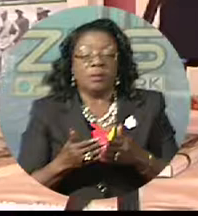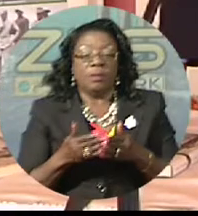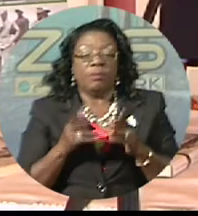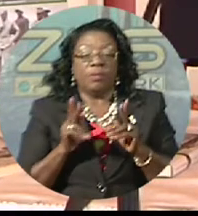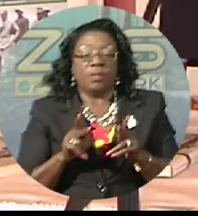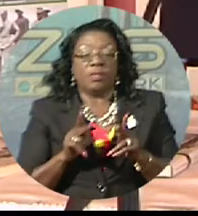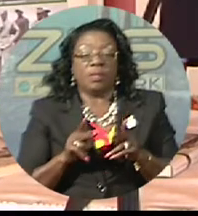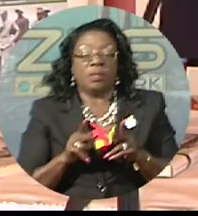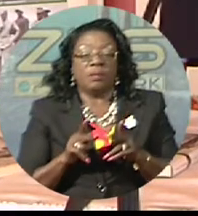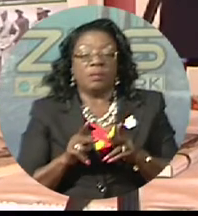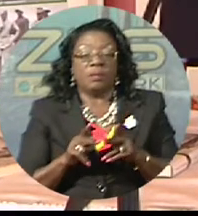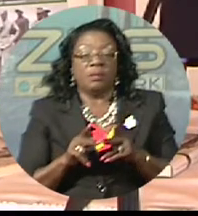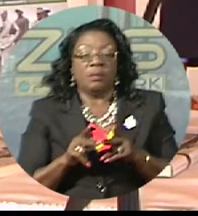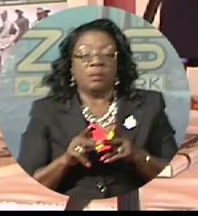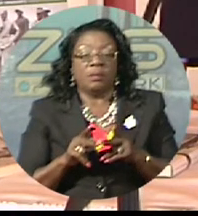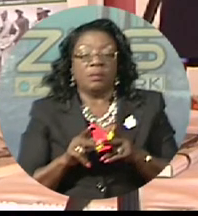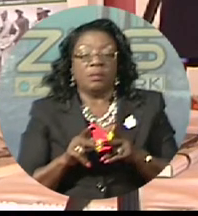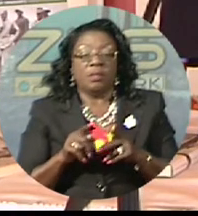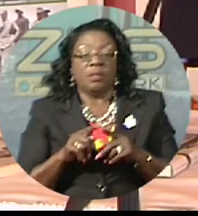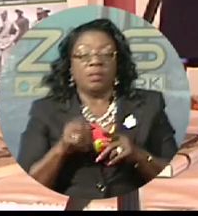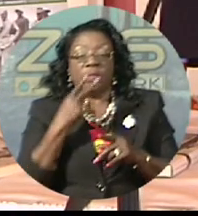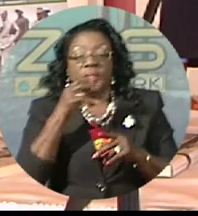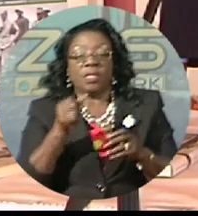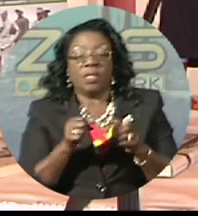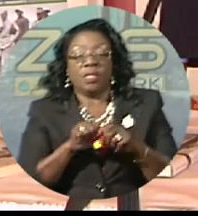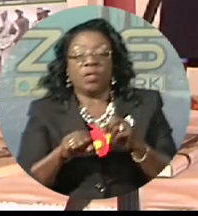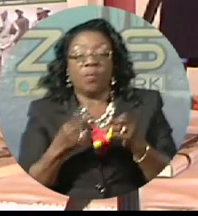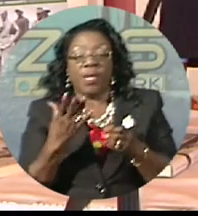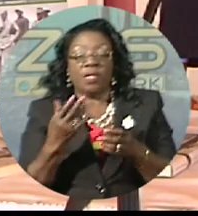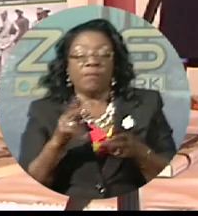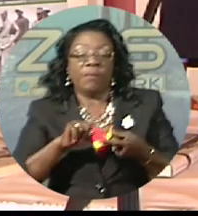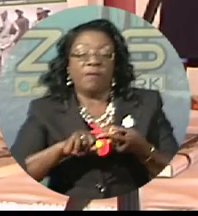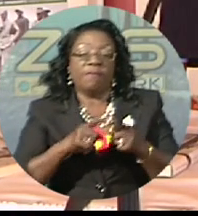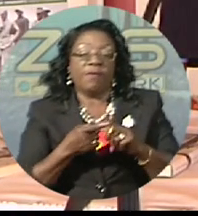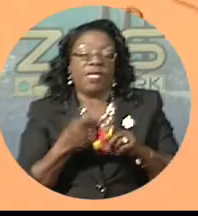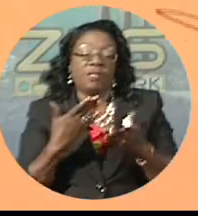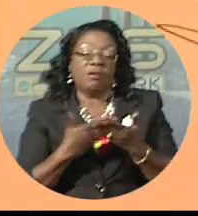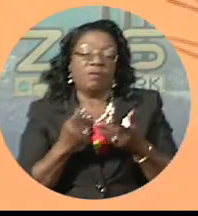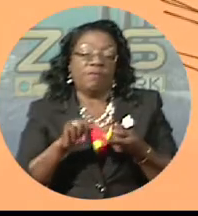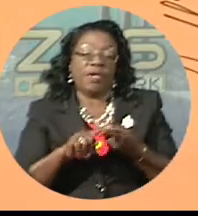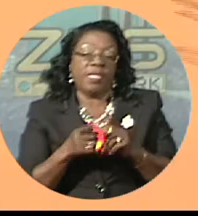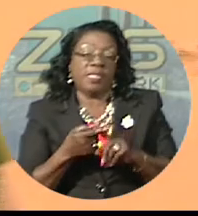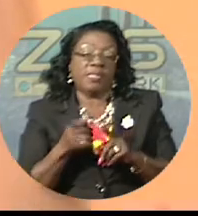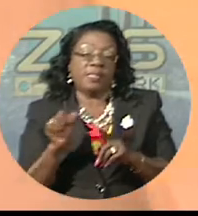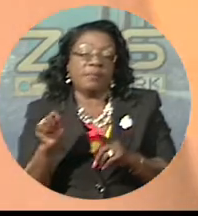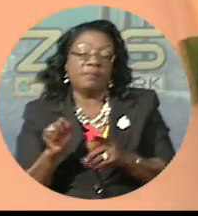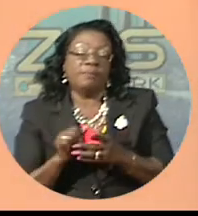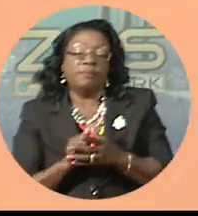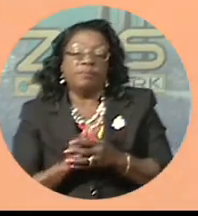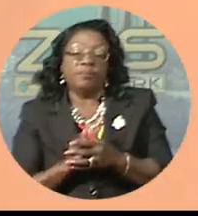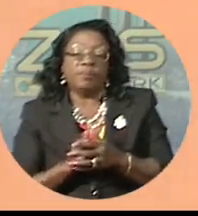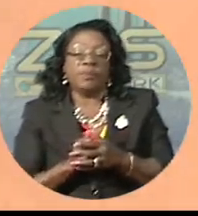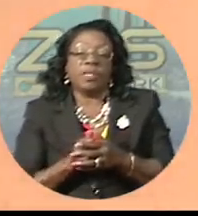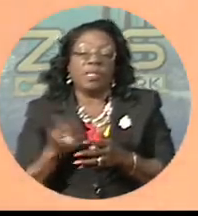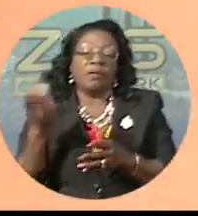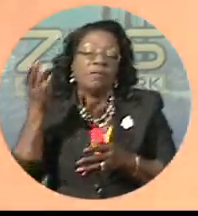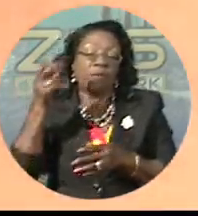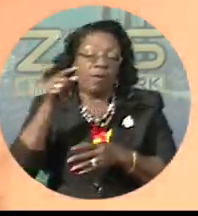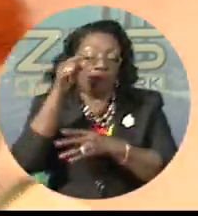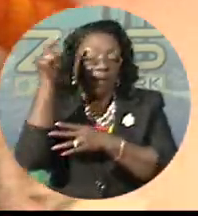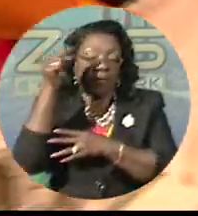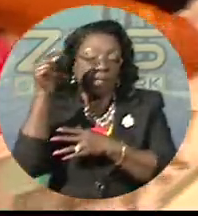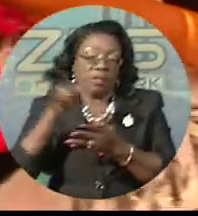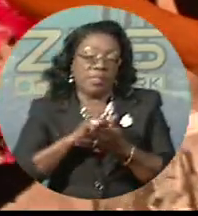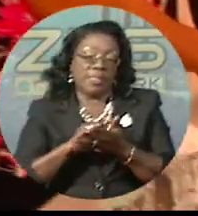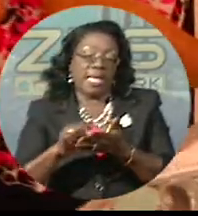person to see so many of my friends, my good friends. The former Governor General